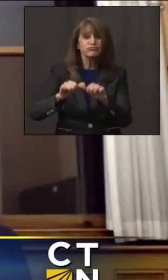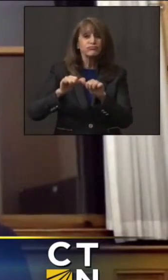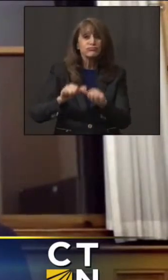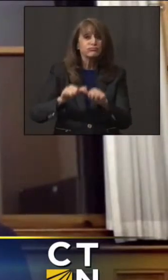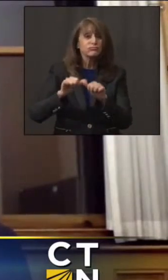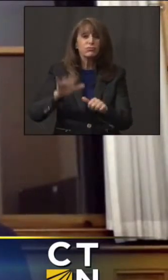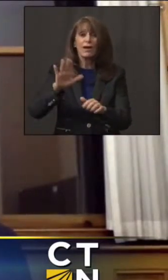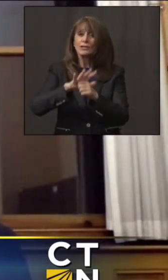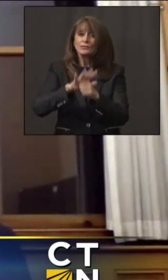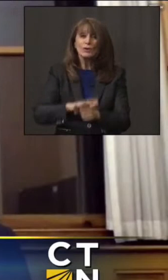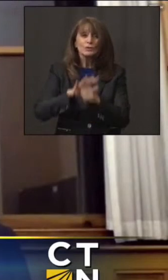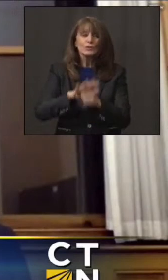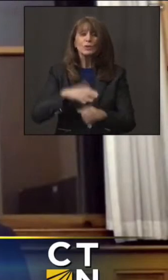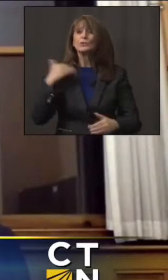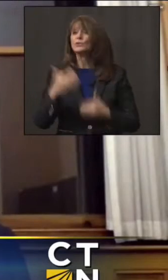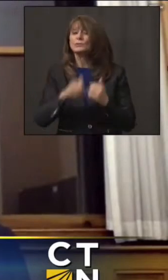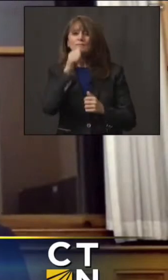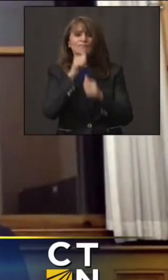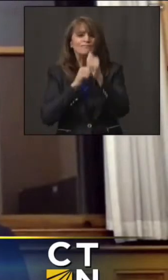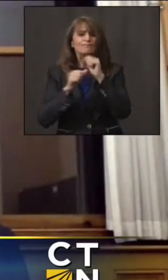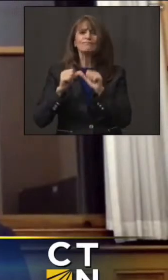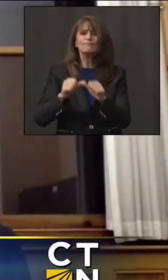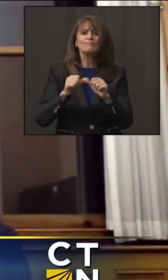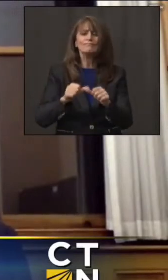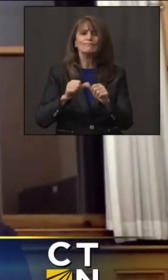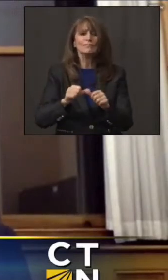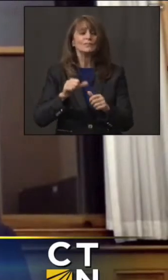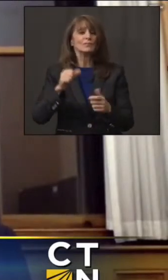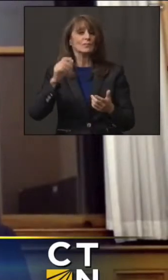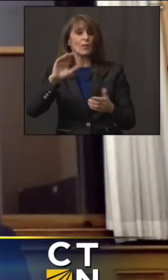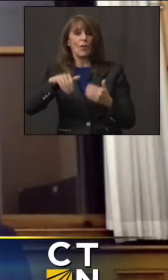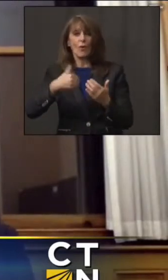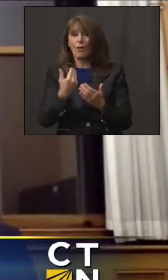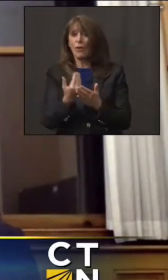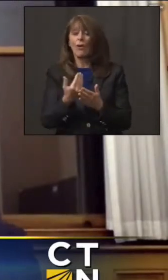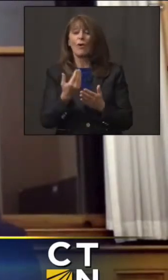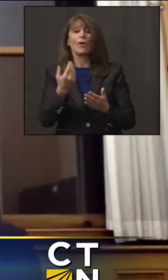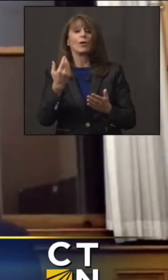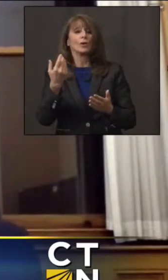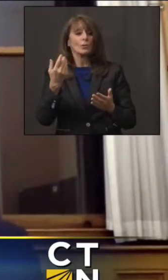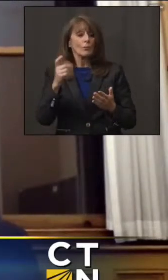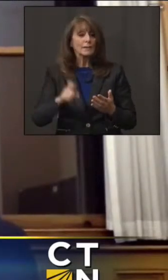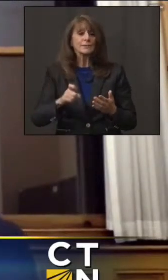about that a lot, as the governor talks about almost every one of these press conferences.